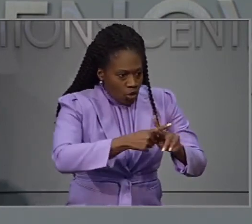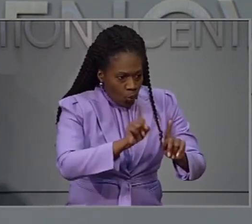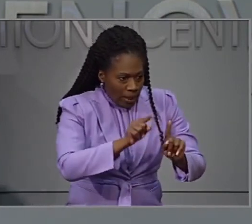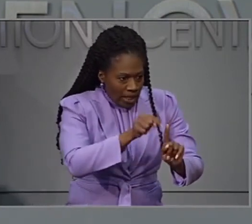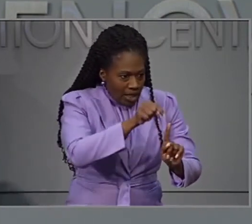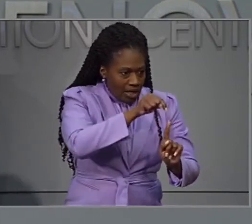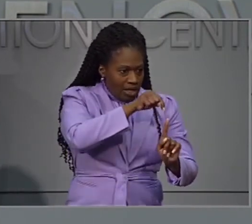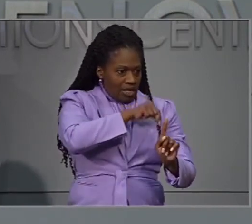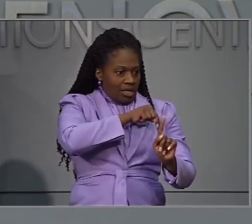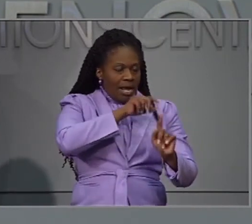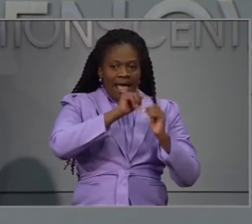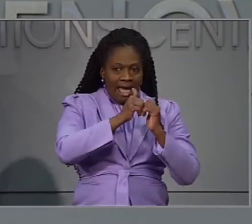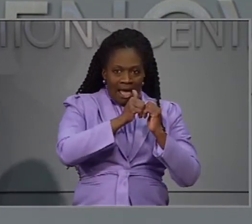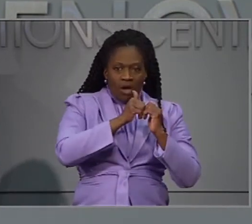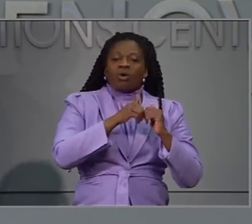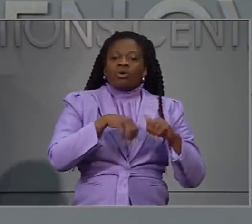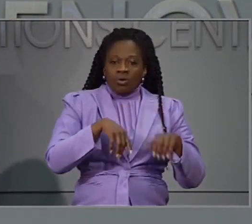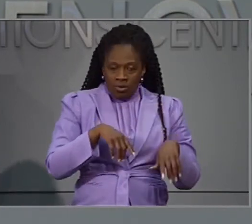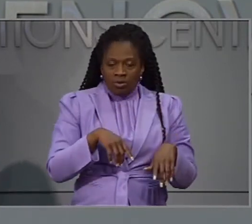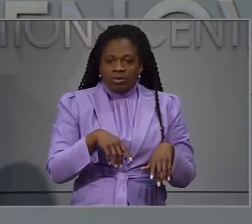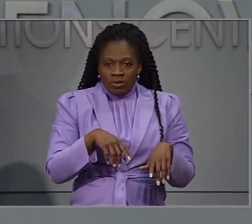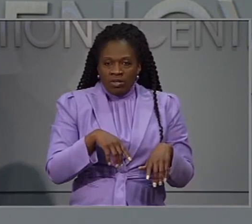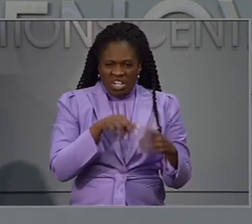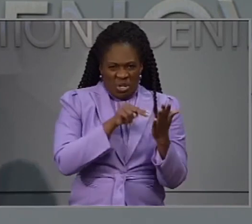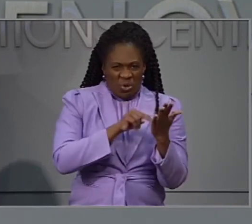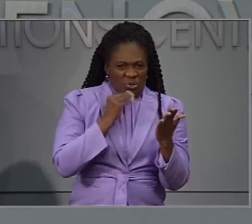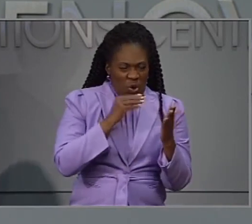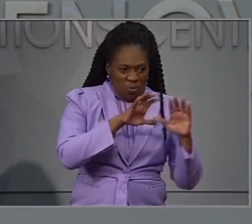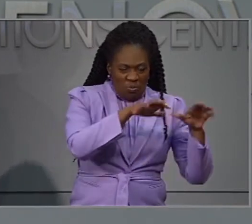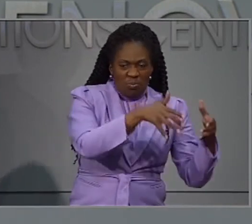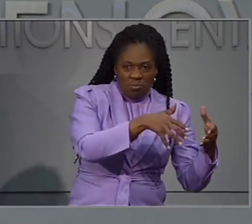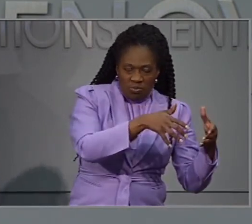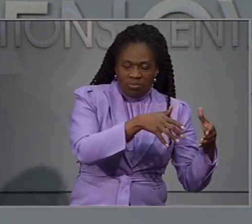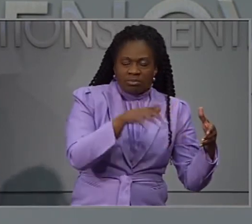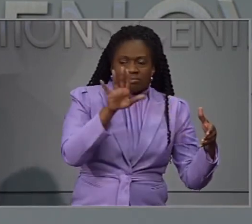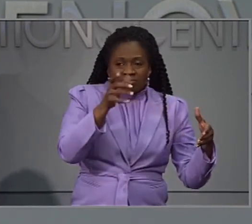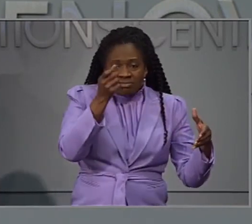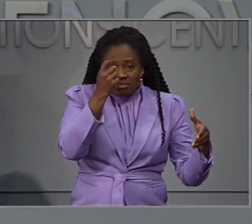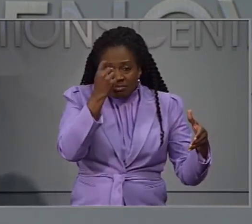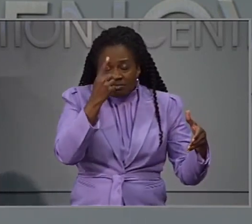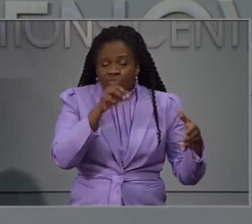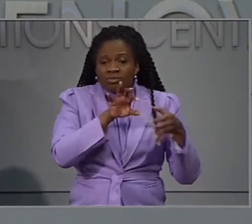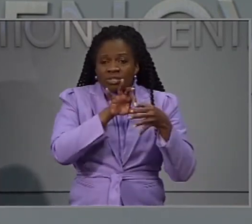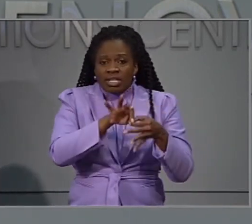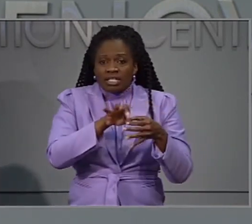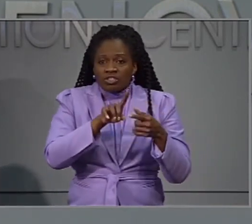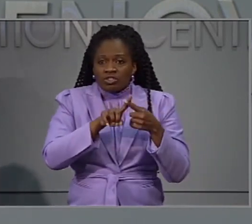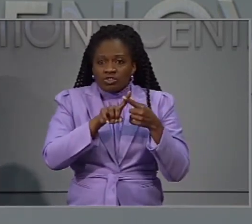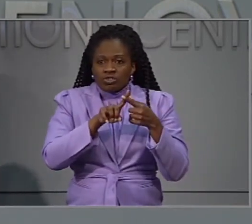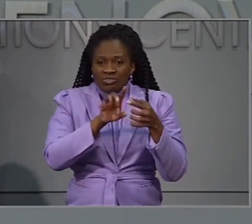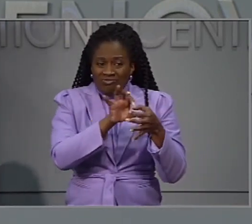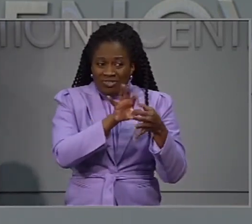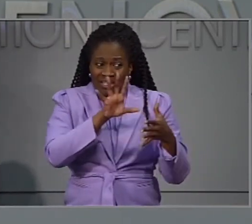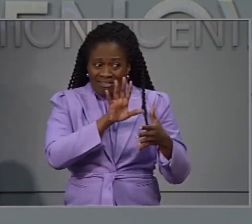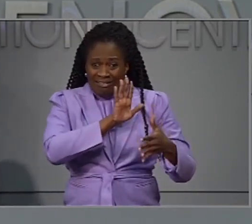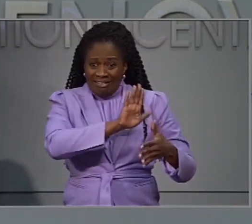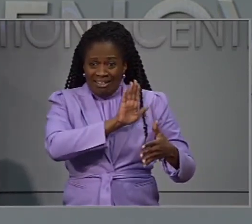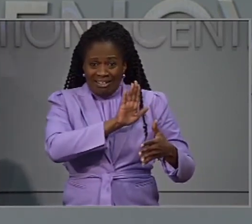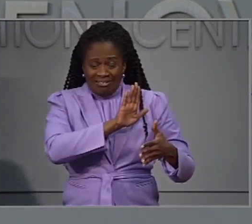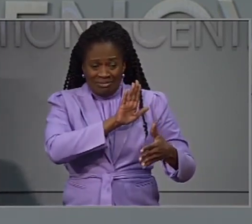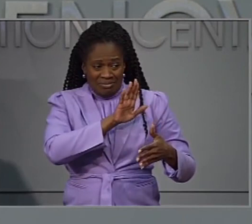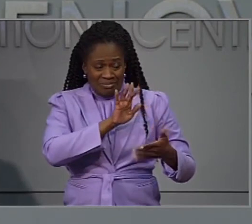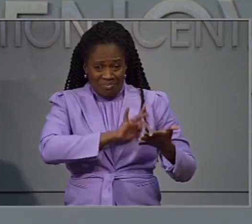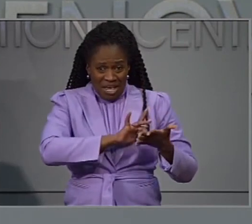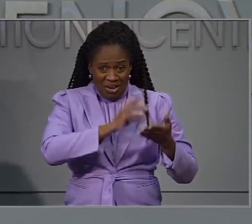in these nursing homes. And again, I think folks really need to understand related to releasing personal